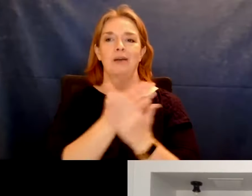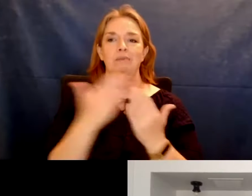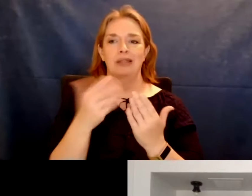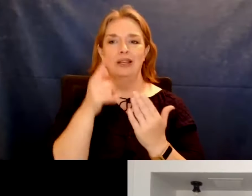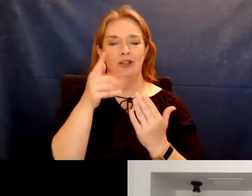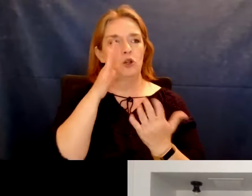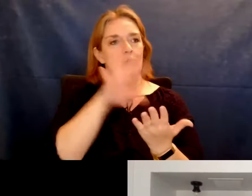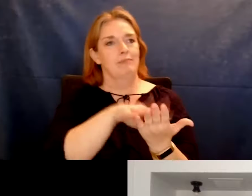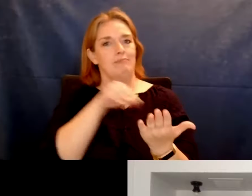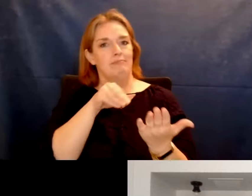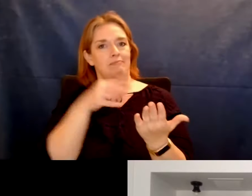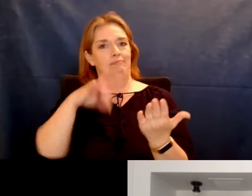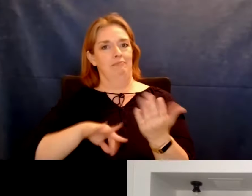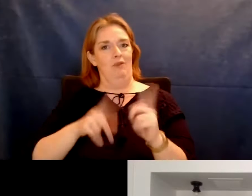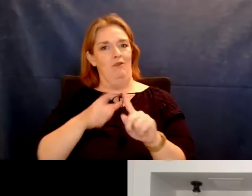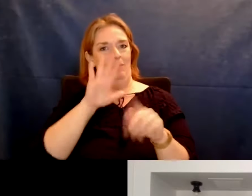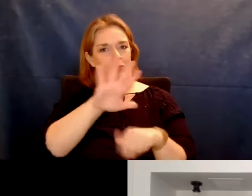Boise?